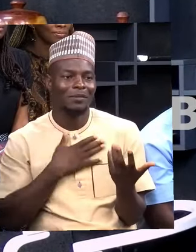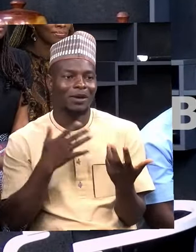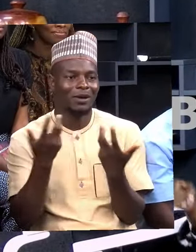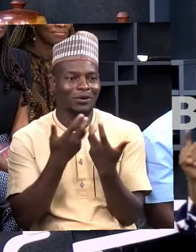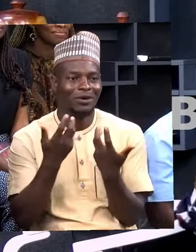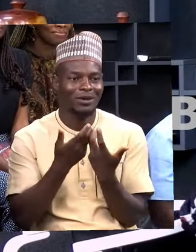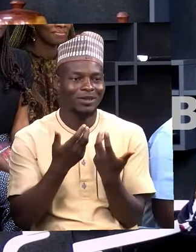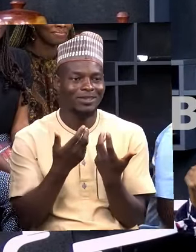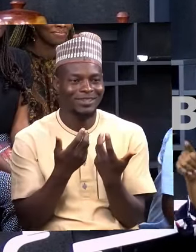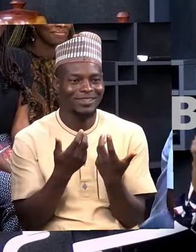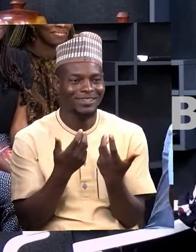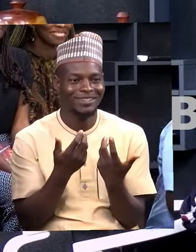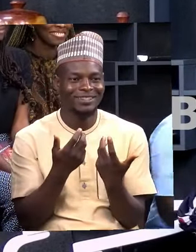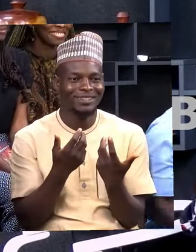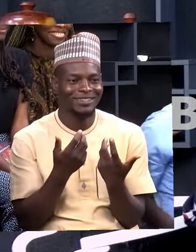personal. Your OD.